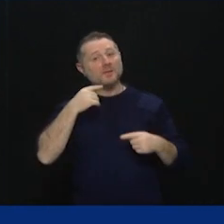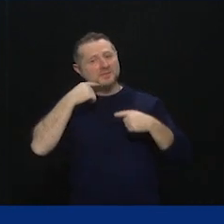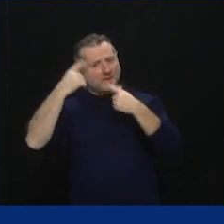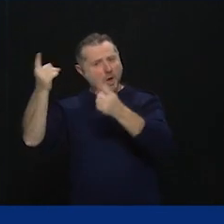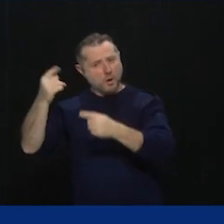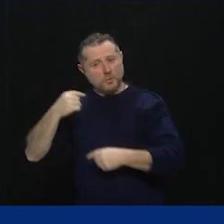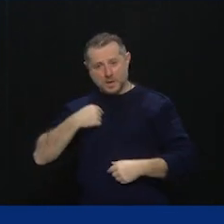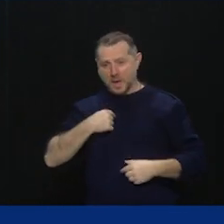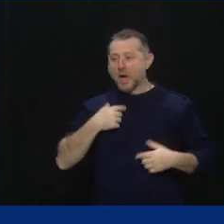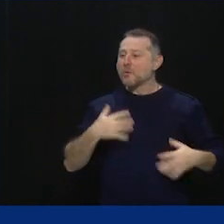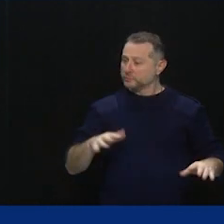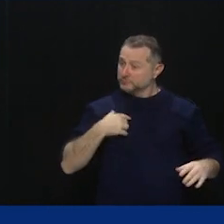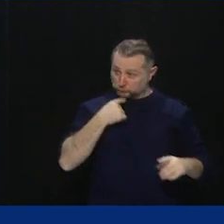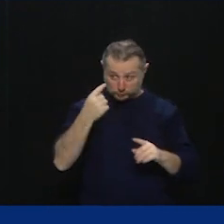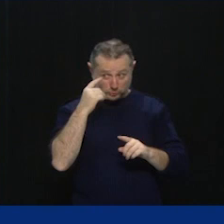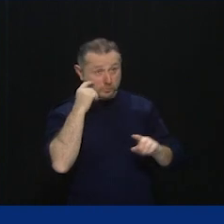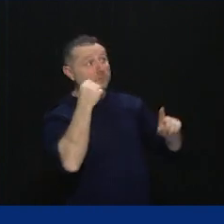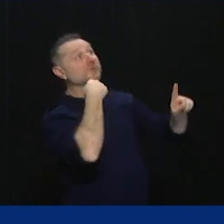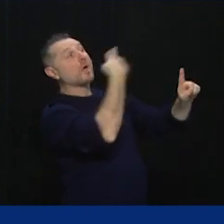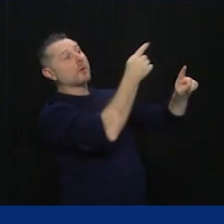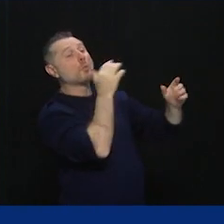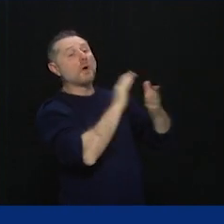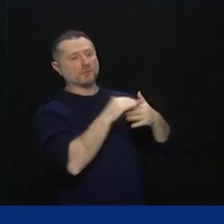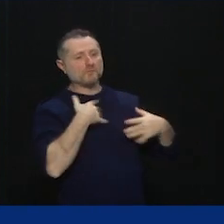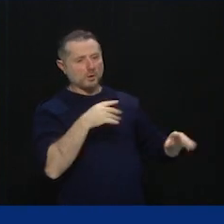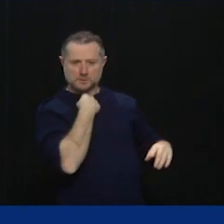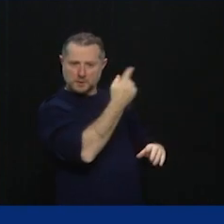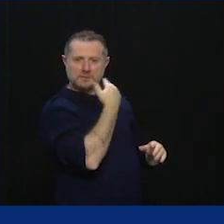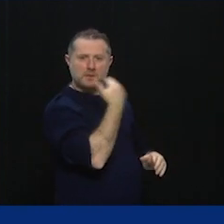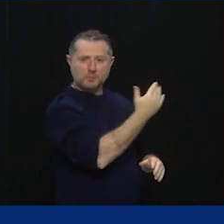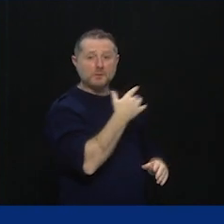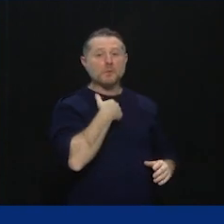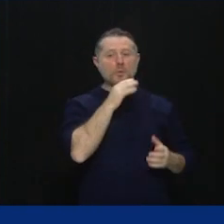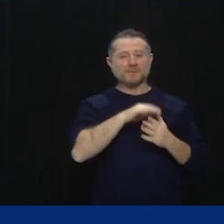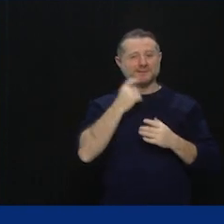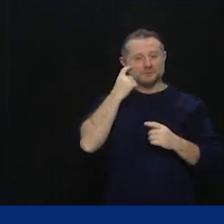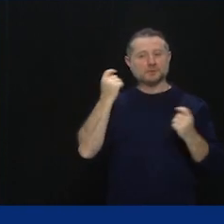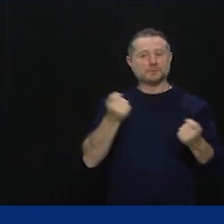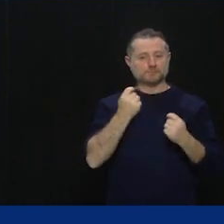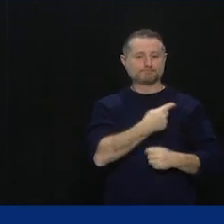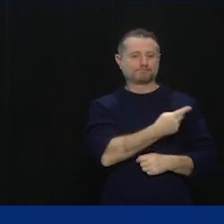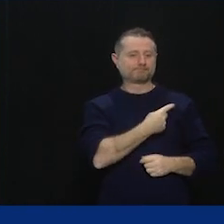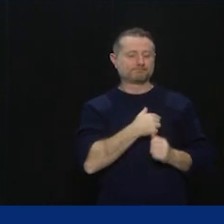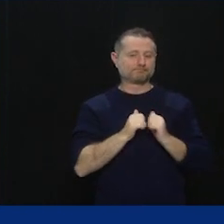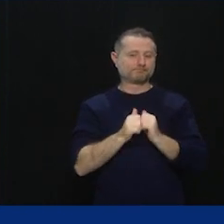it's my beautiful wife, and we just celebrated our 30th anniversary 2 weeks ago.